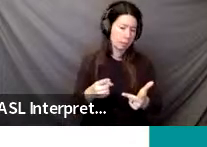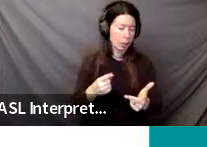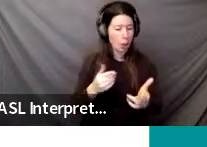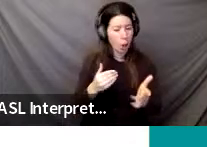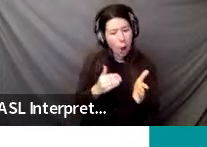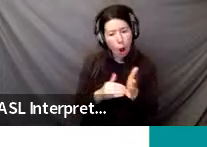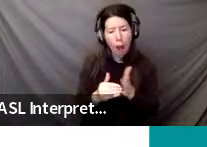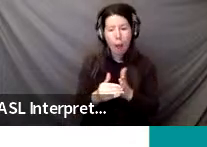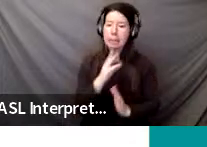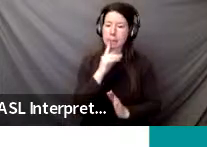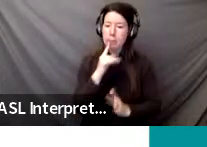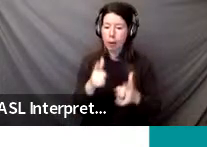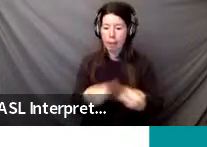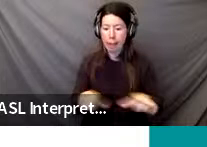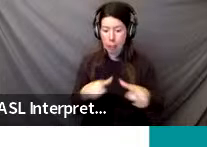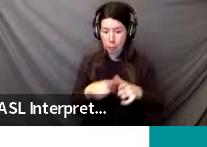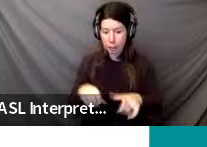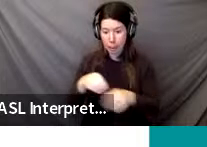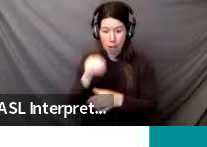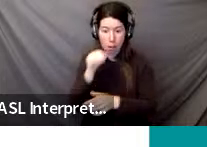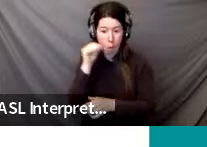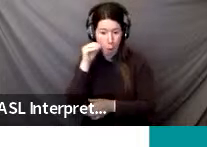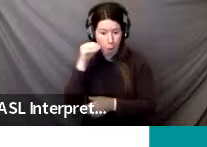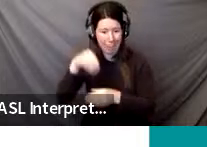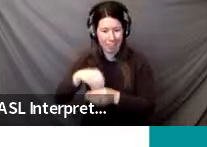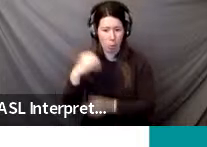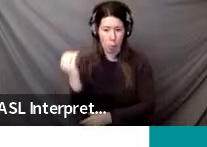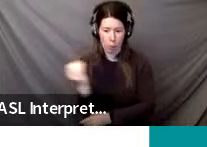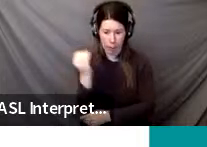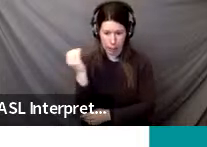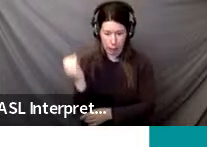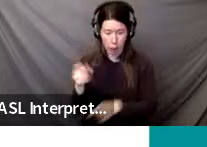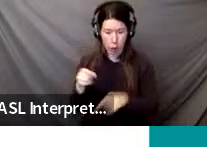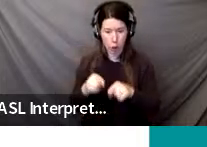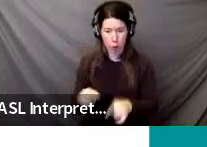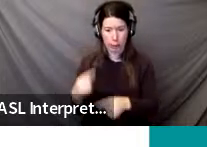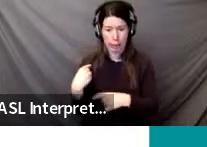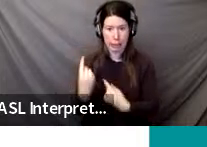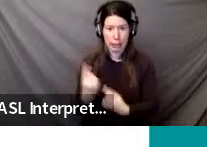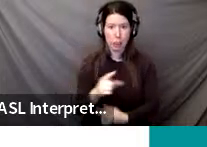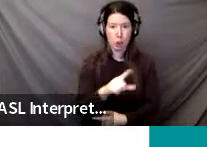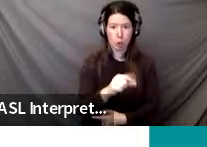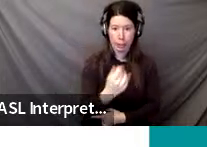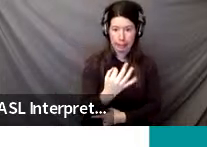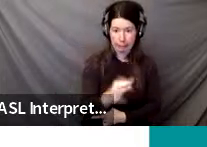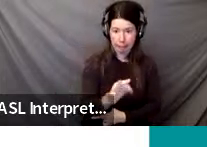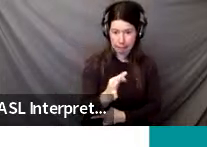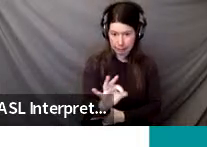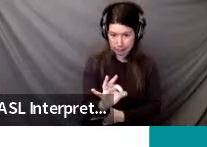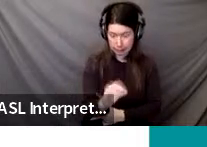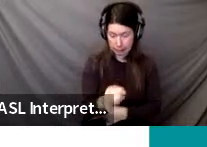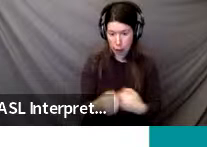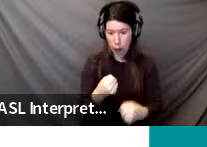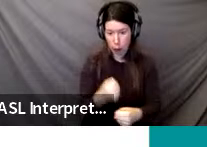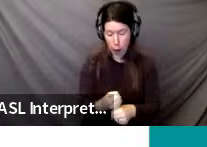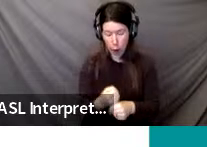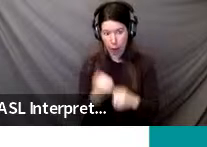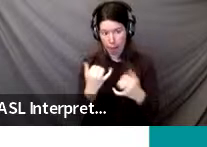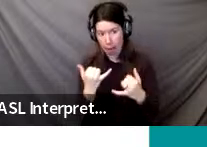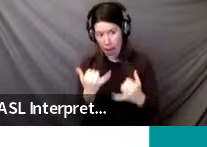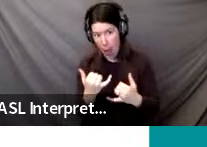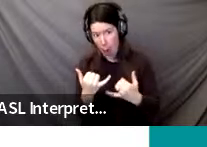language at home in Oregon during 2019. I don't know what's the review